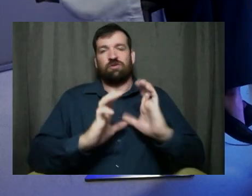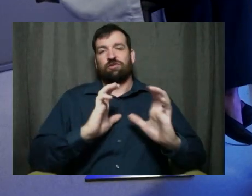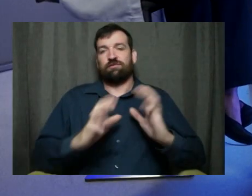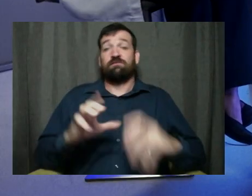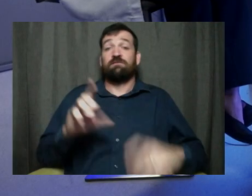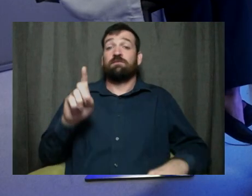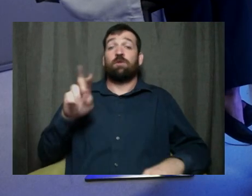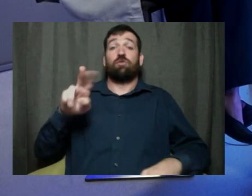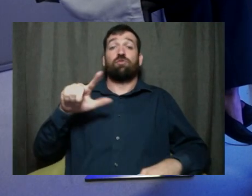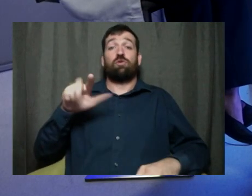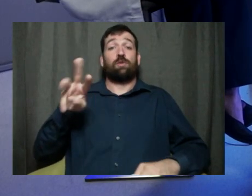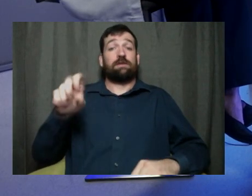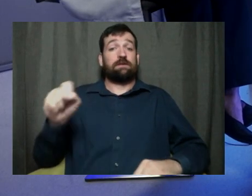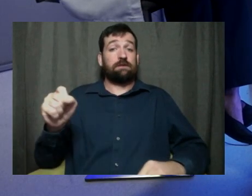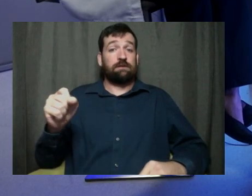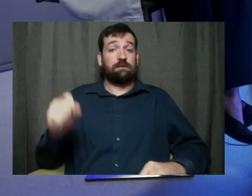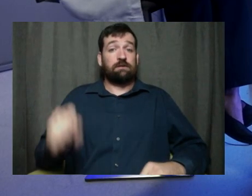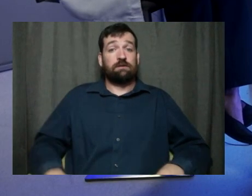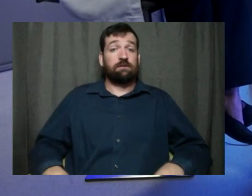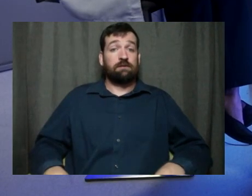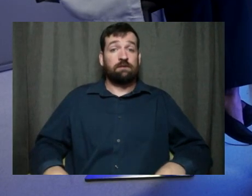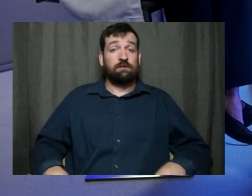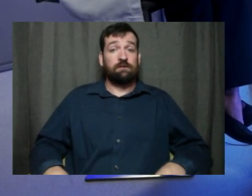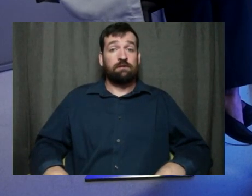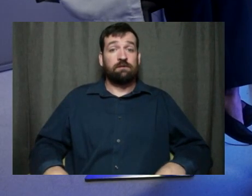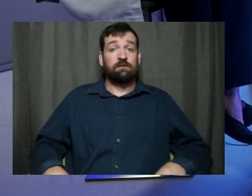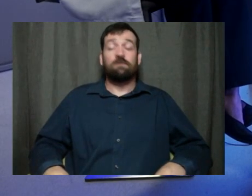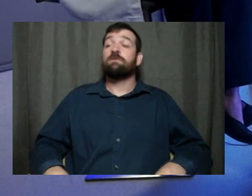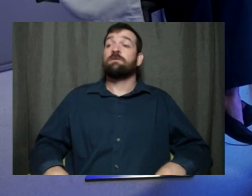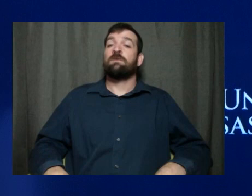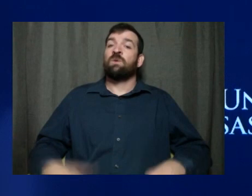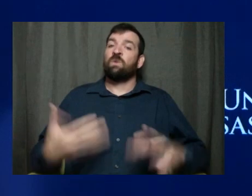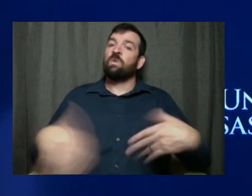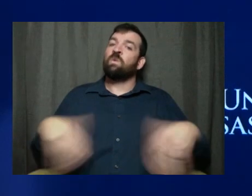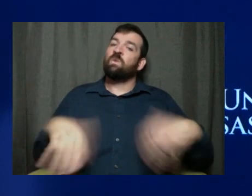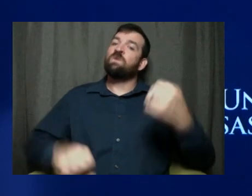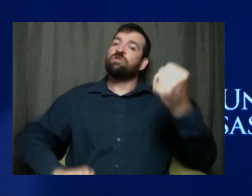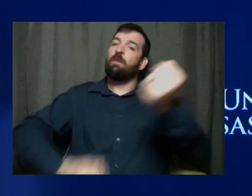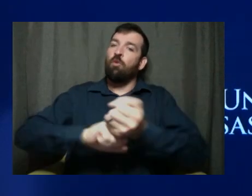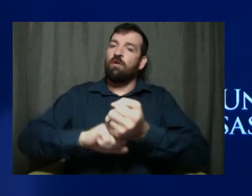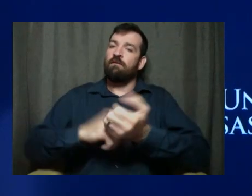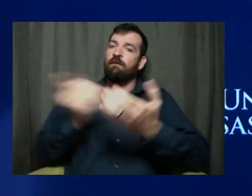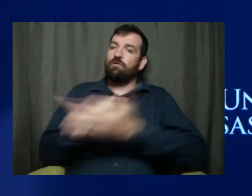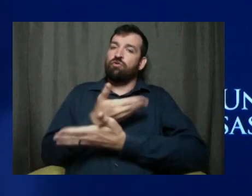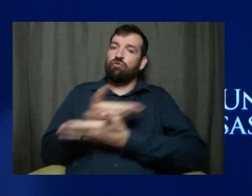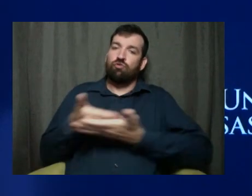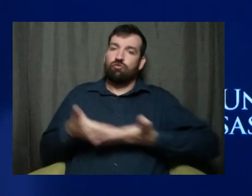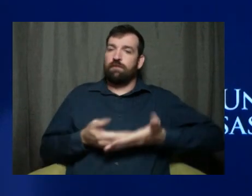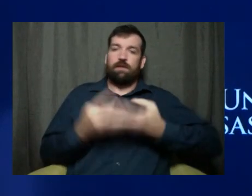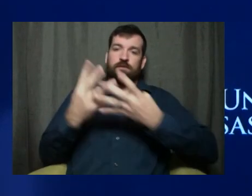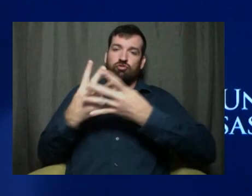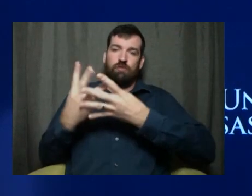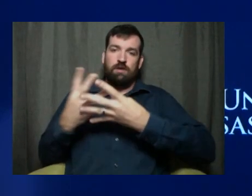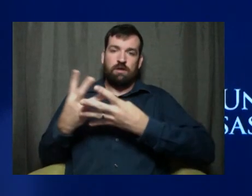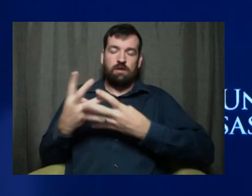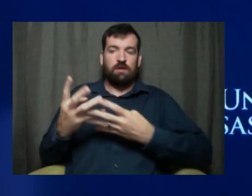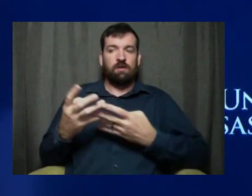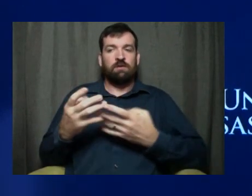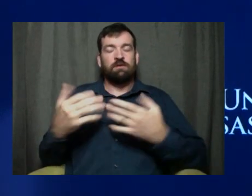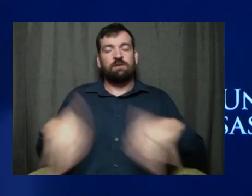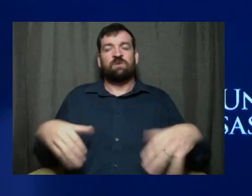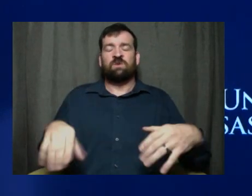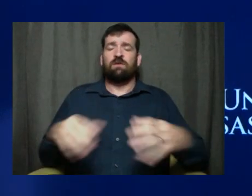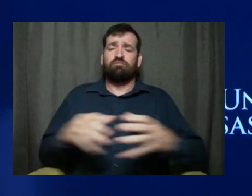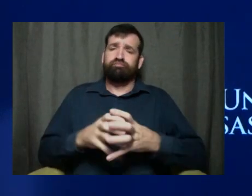started. Be supportive of newborn screening because it's so expansive and